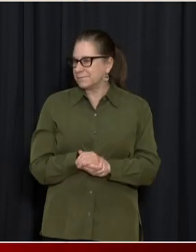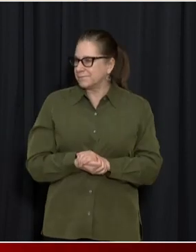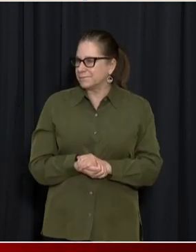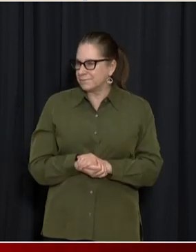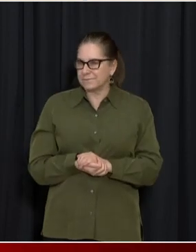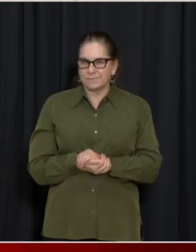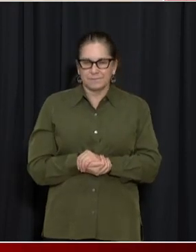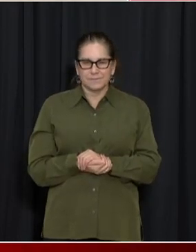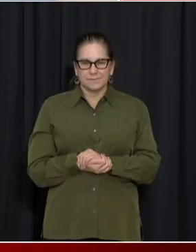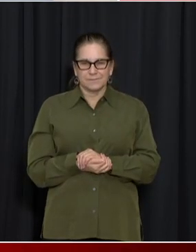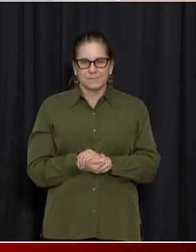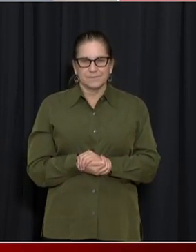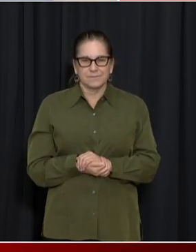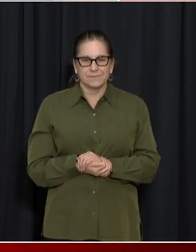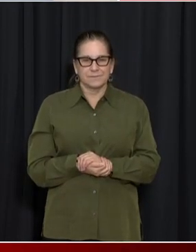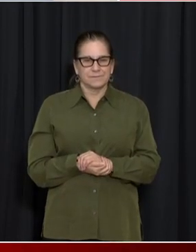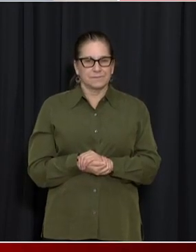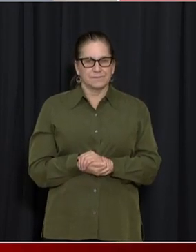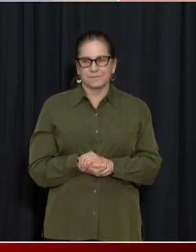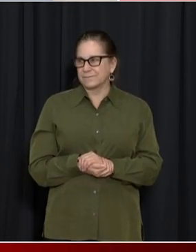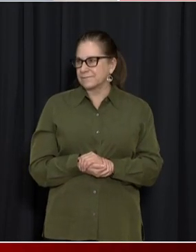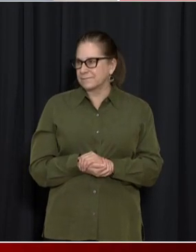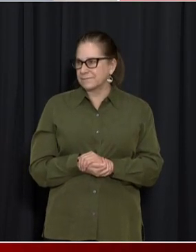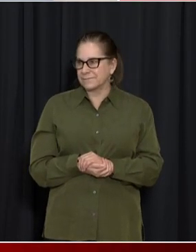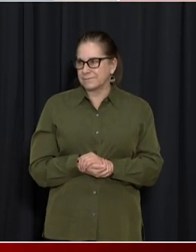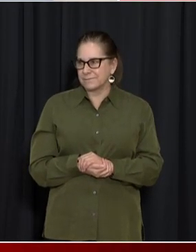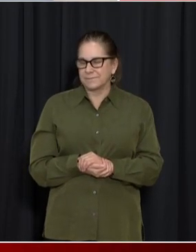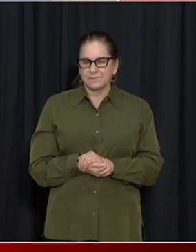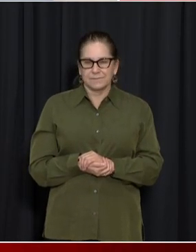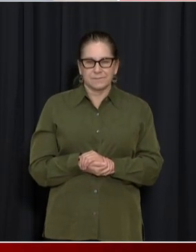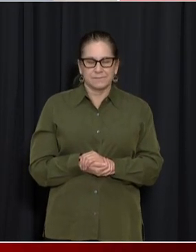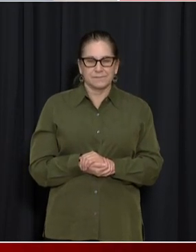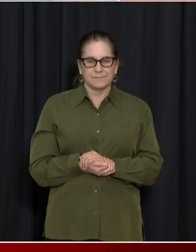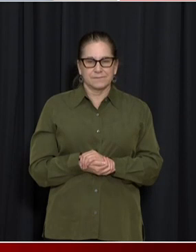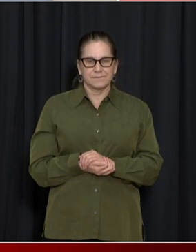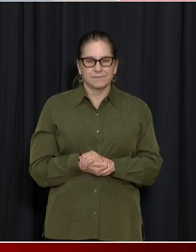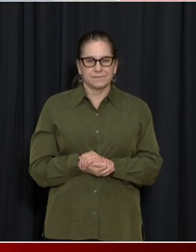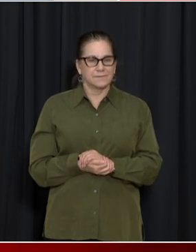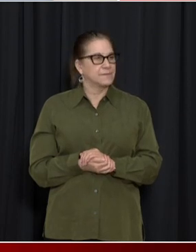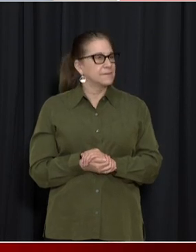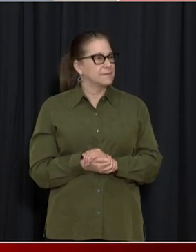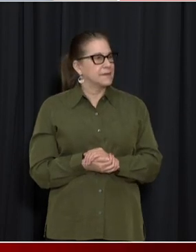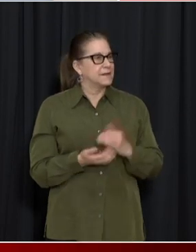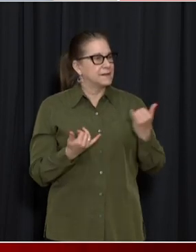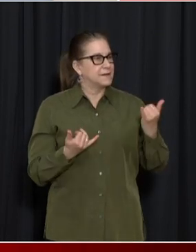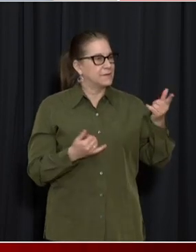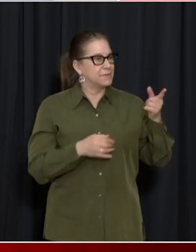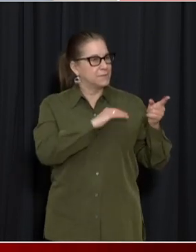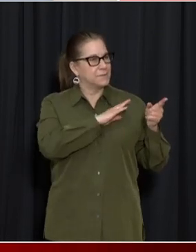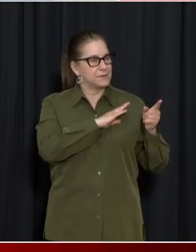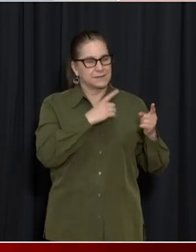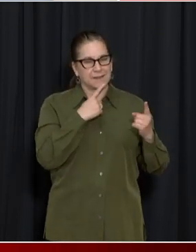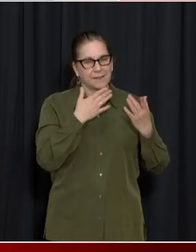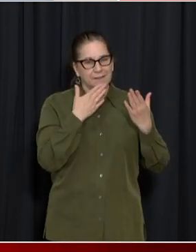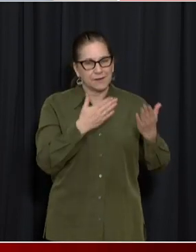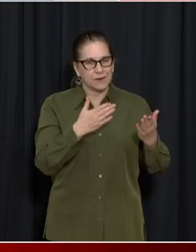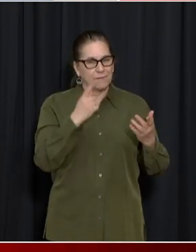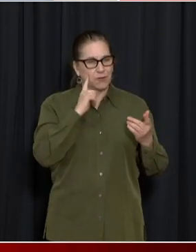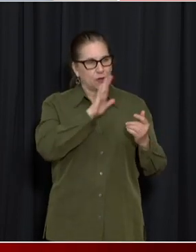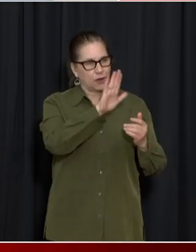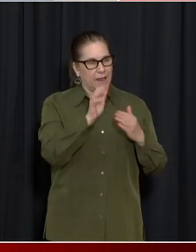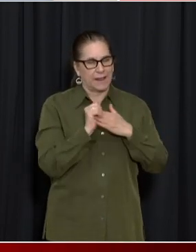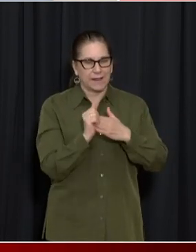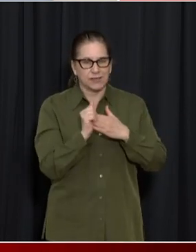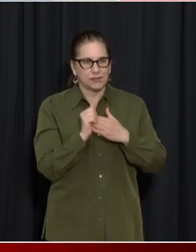Rice, Secretary Chertoff, to all our steering committee members who have joined us on the line as well